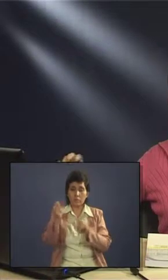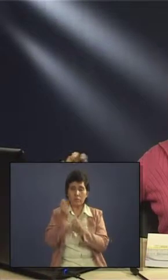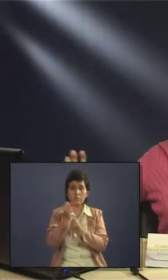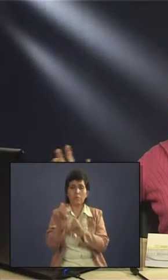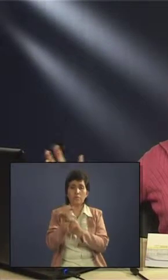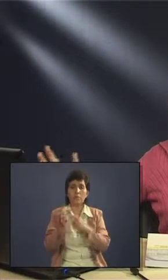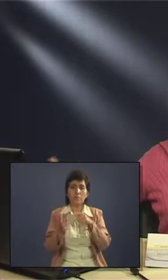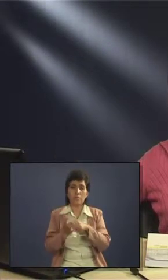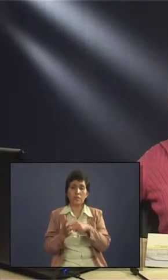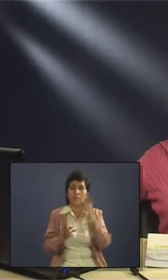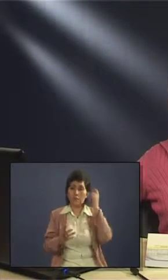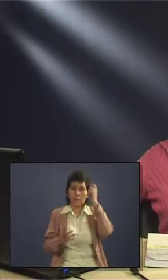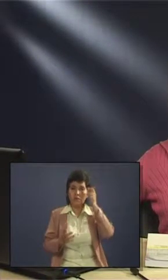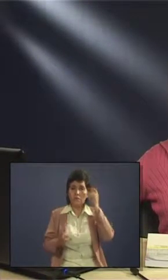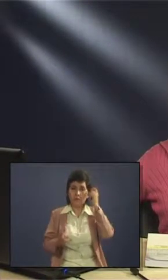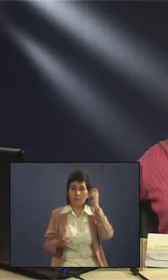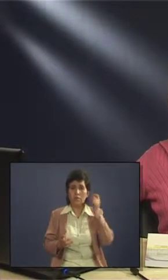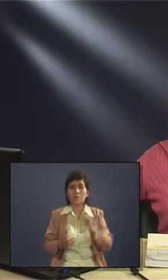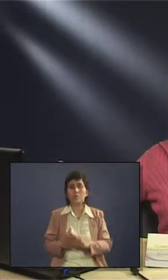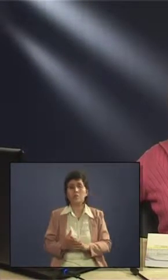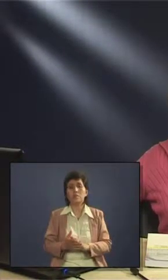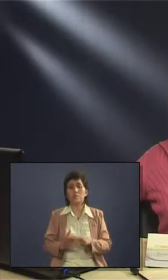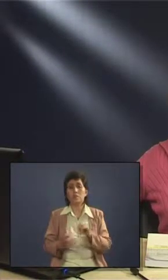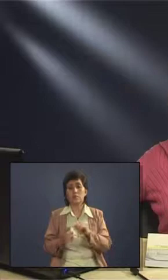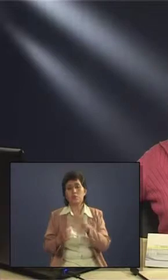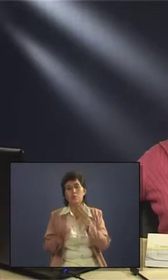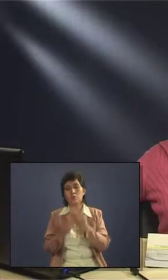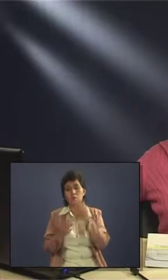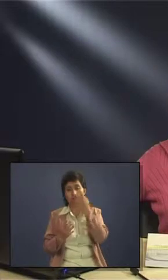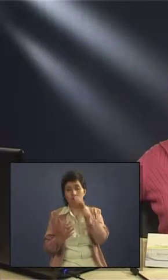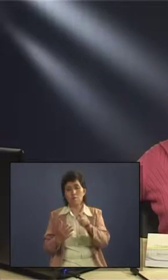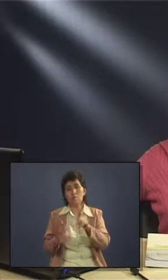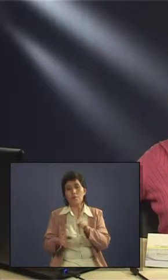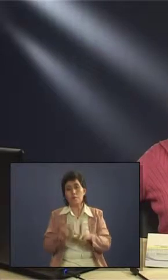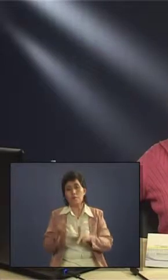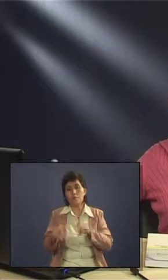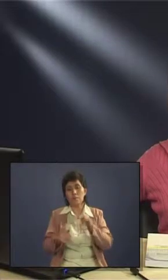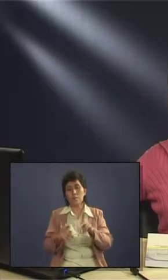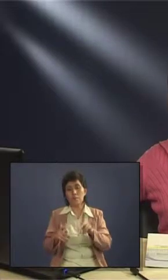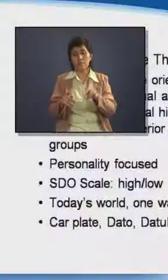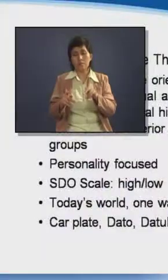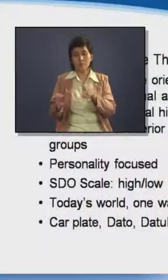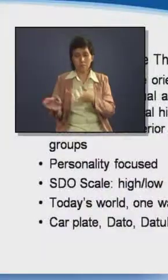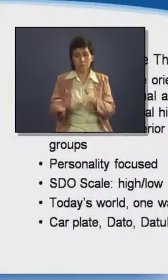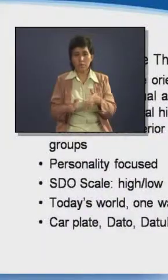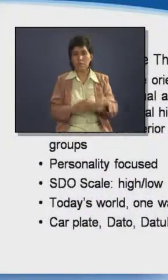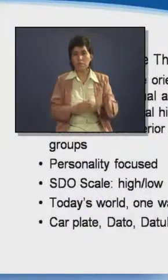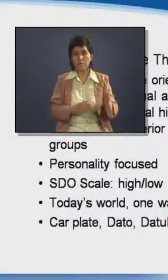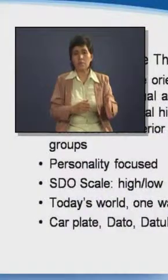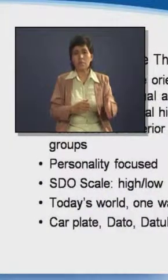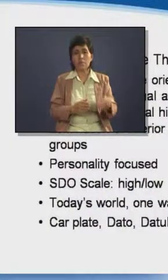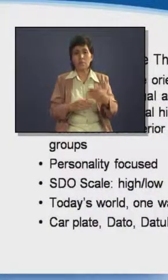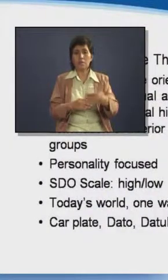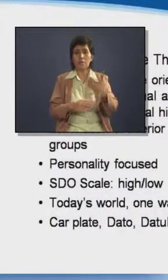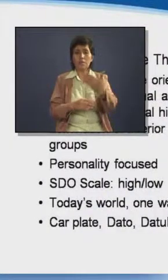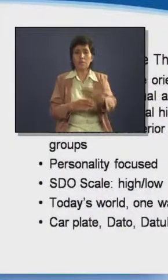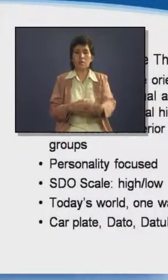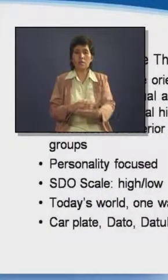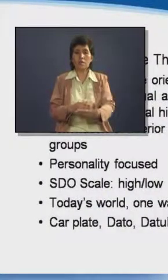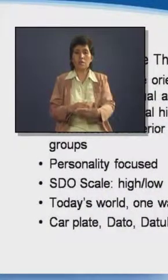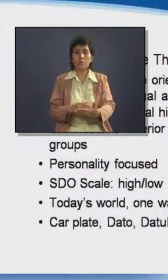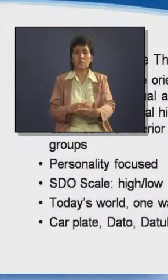Okay, it needs the group of people to support this theory. Next one, there is a scale to test